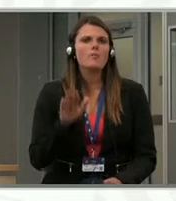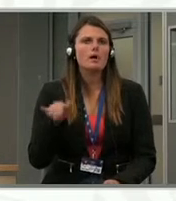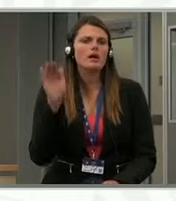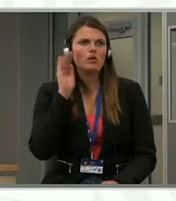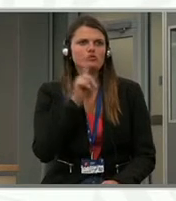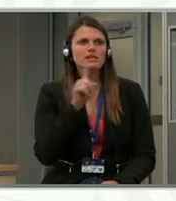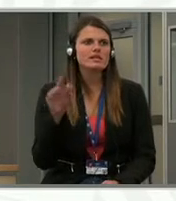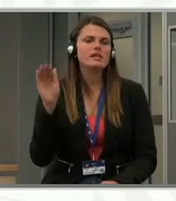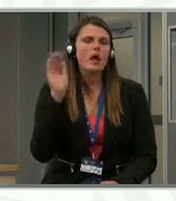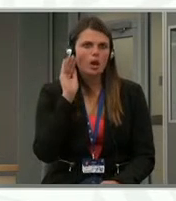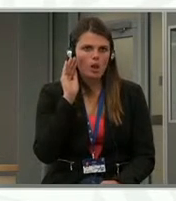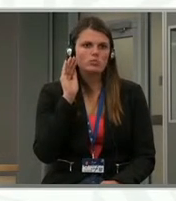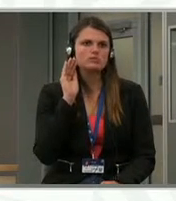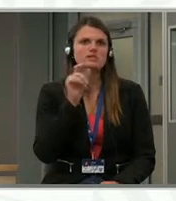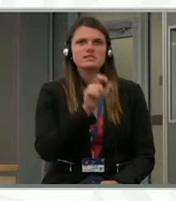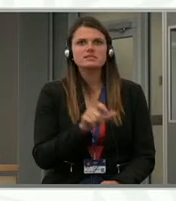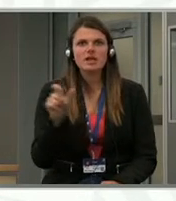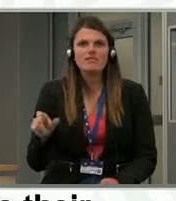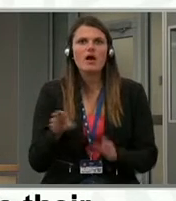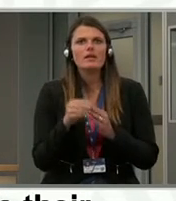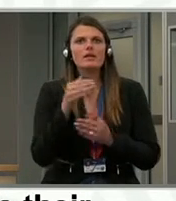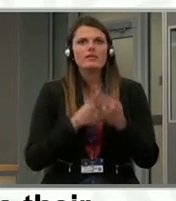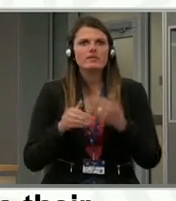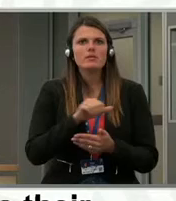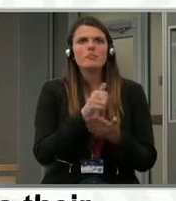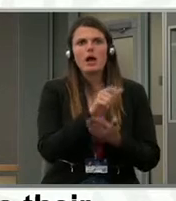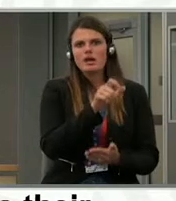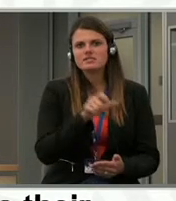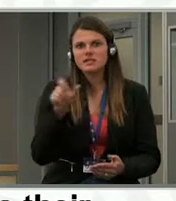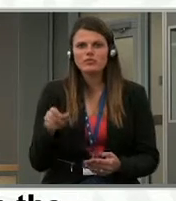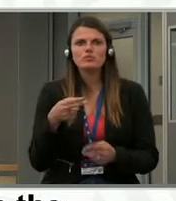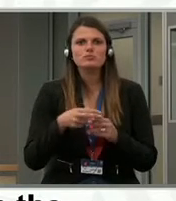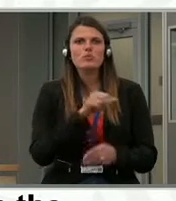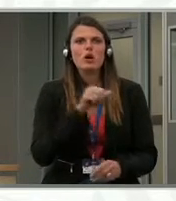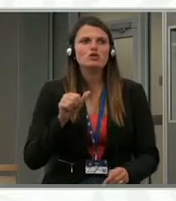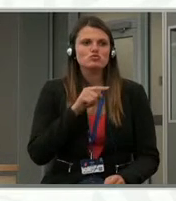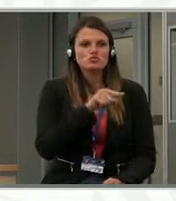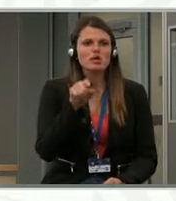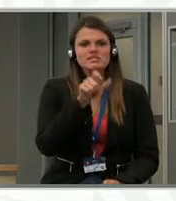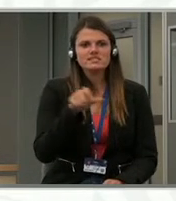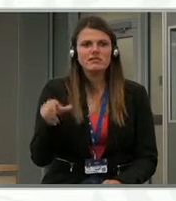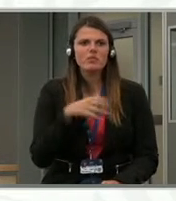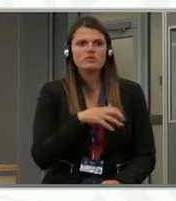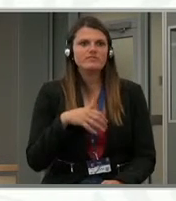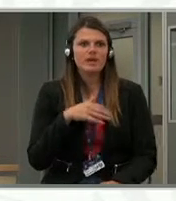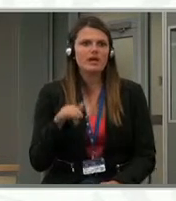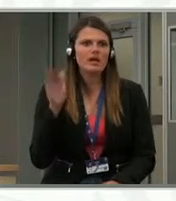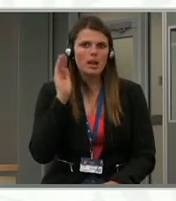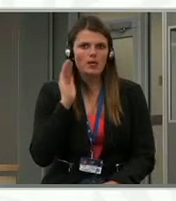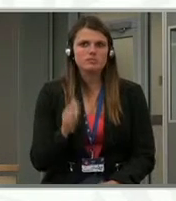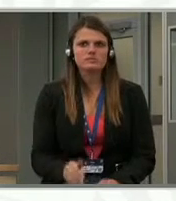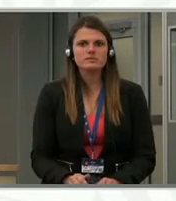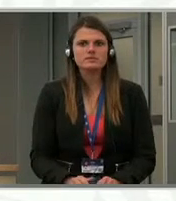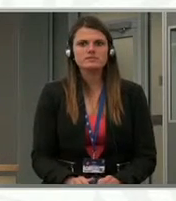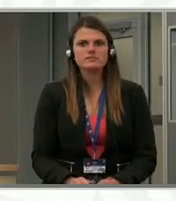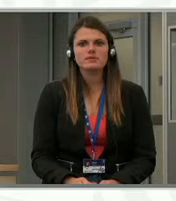to their representatives, listen to all those active on the ground. Or as the Commissioner for Human Rights of the